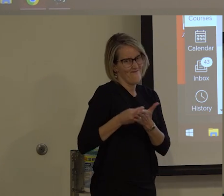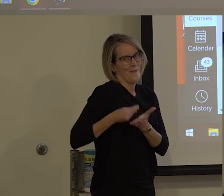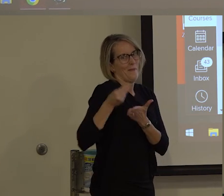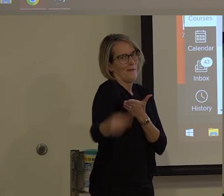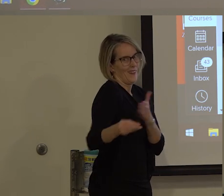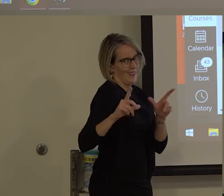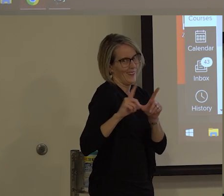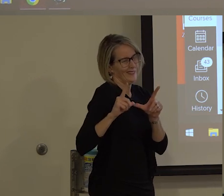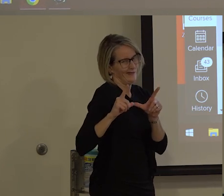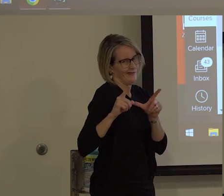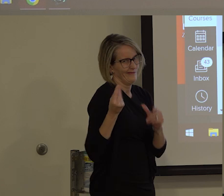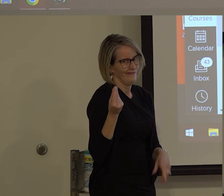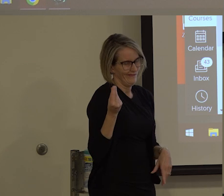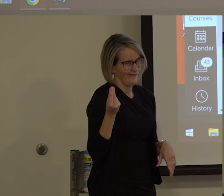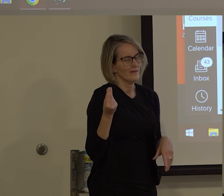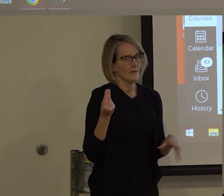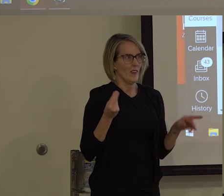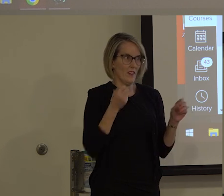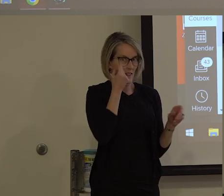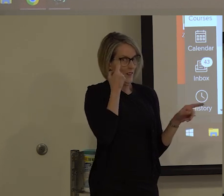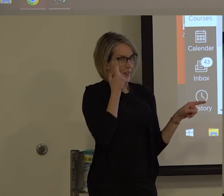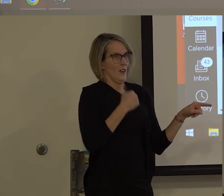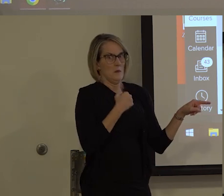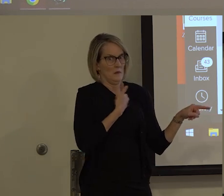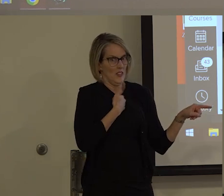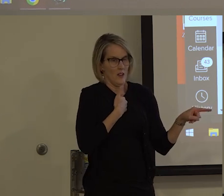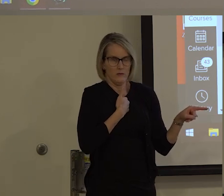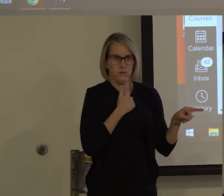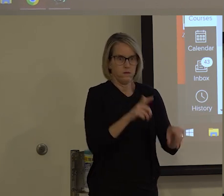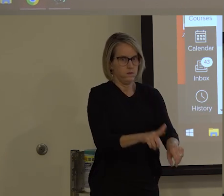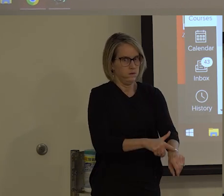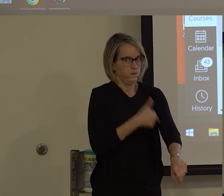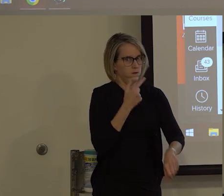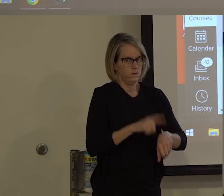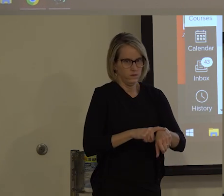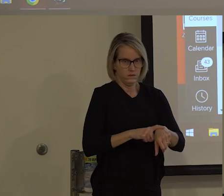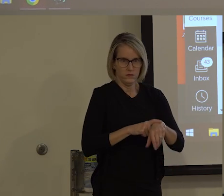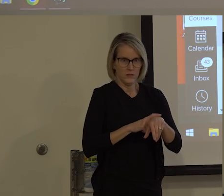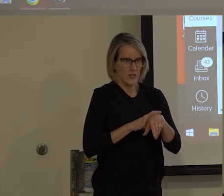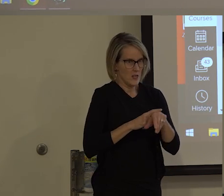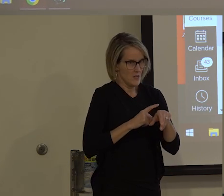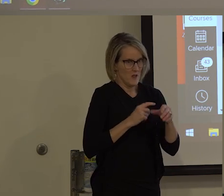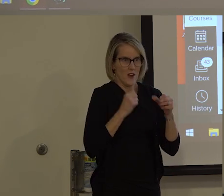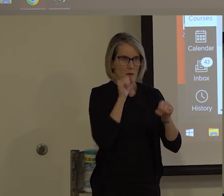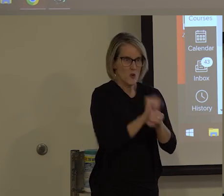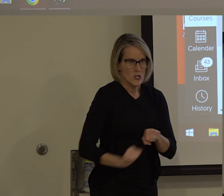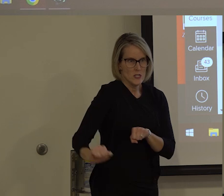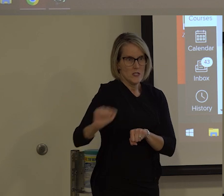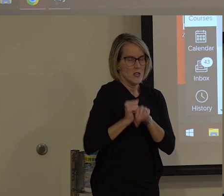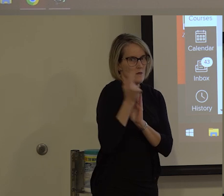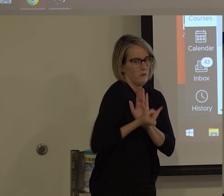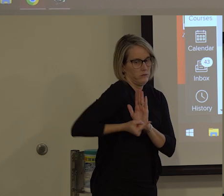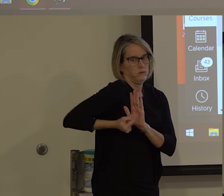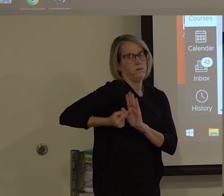very long time to like get the process of creating content in this down, and I've been working with this for hours upon hours, but not